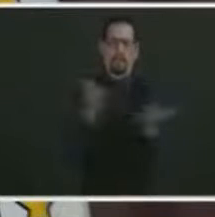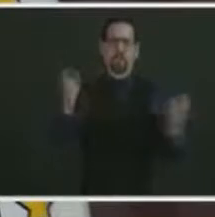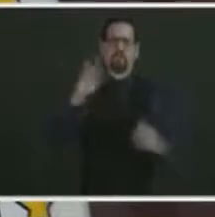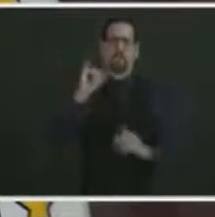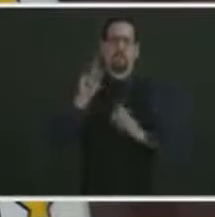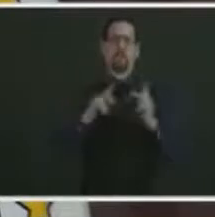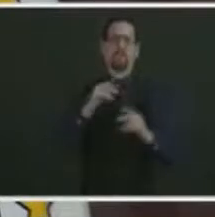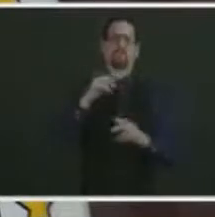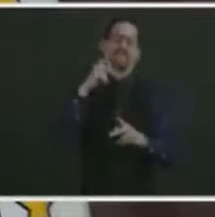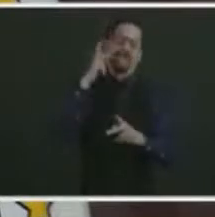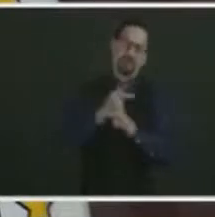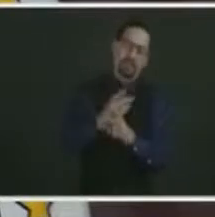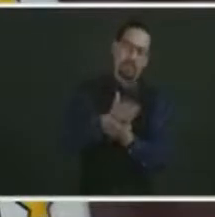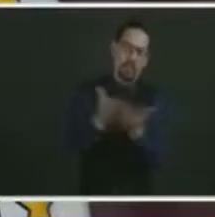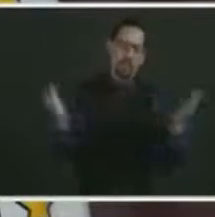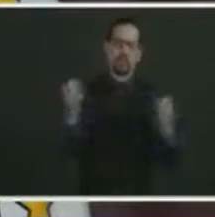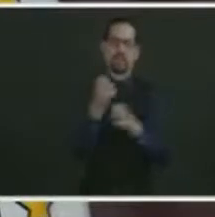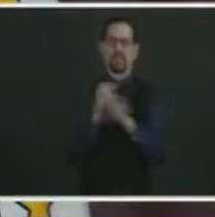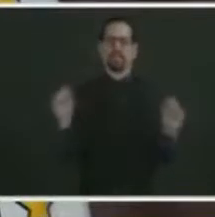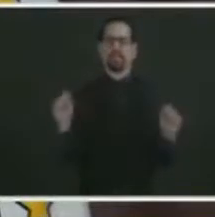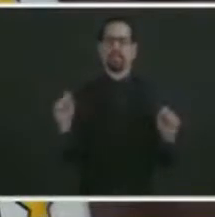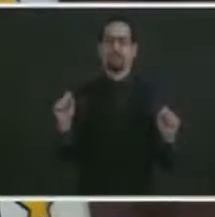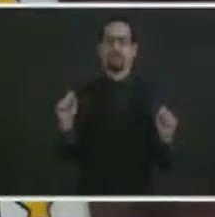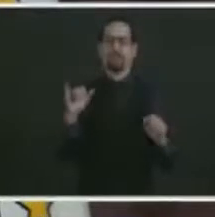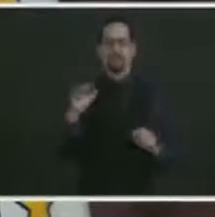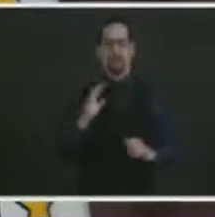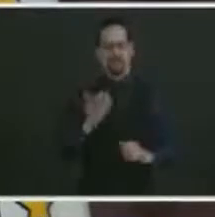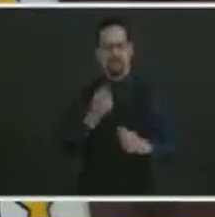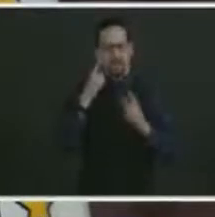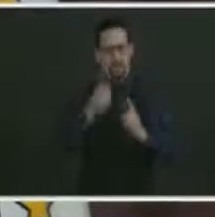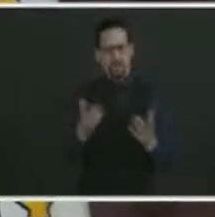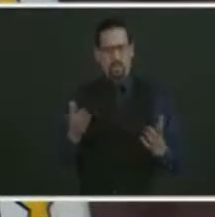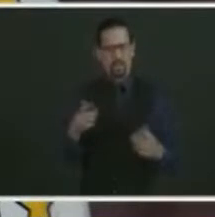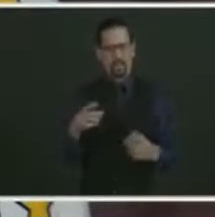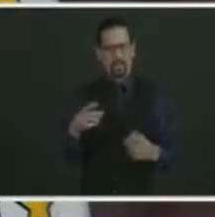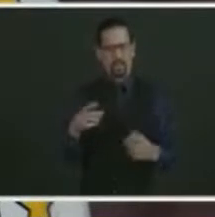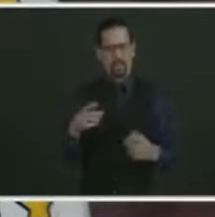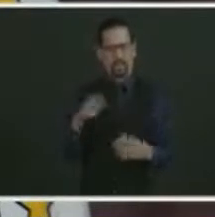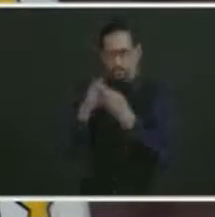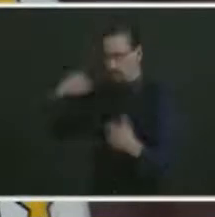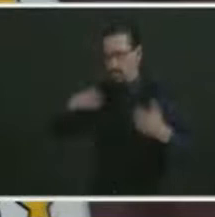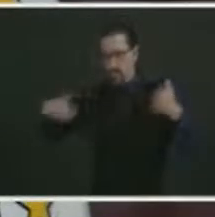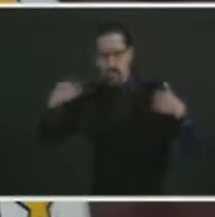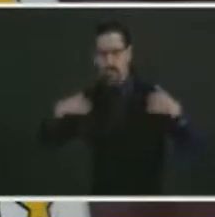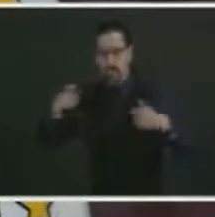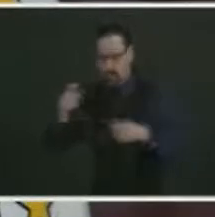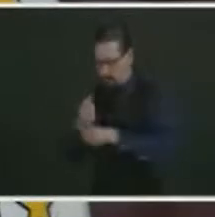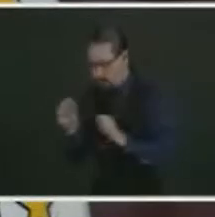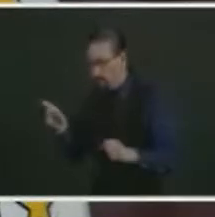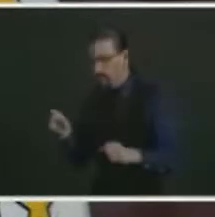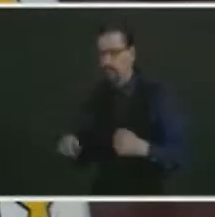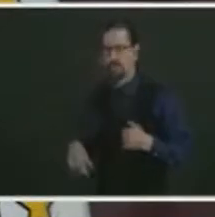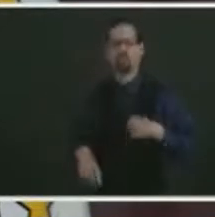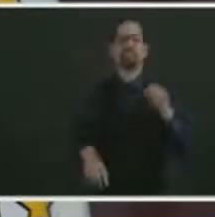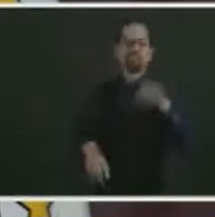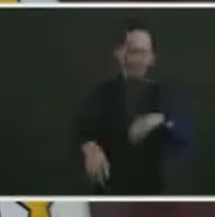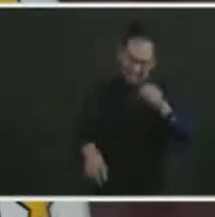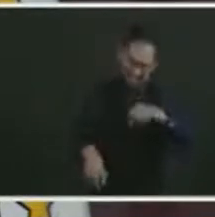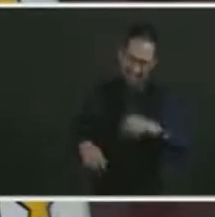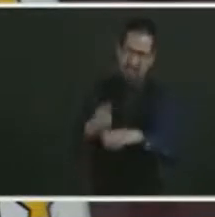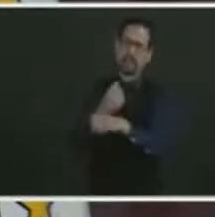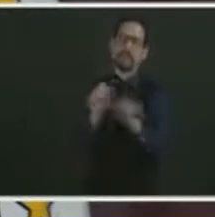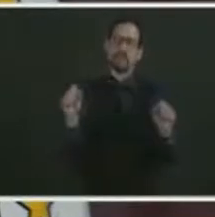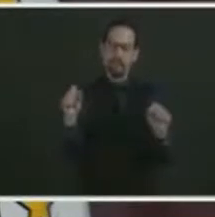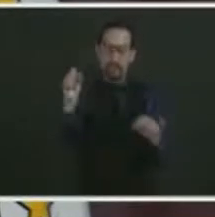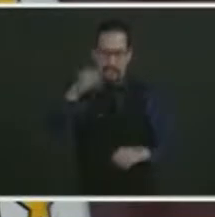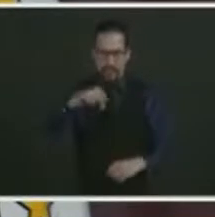My friends and family are asking me, are we going to be safe? And my answer is yes. We have a lot of professionals